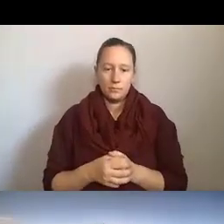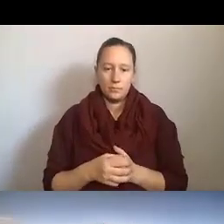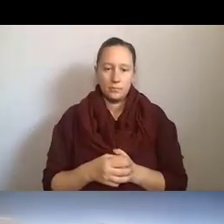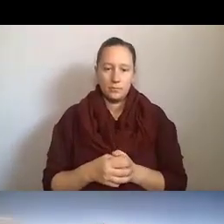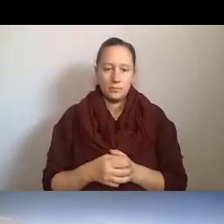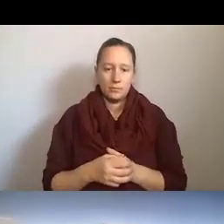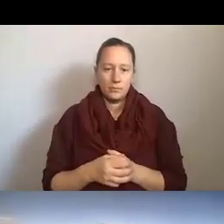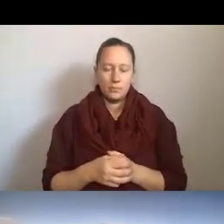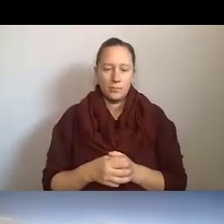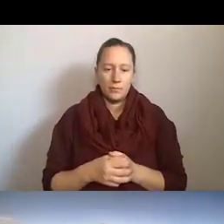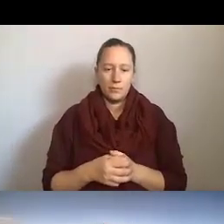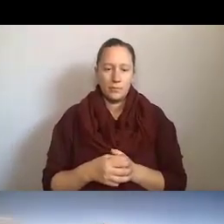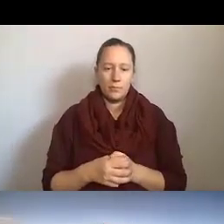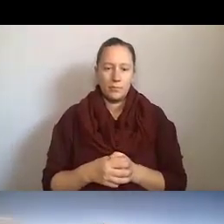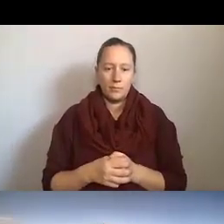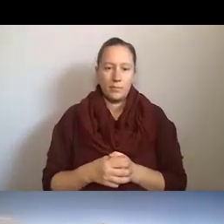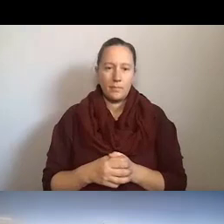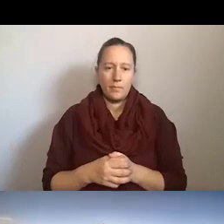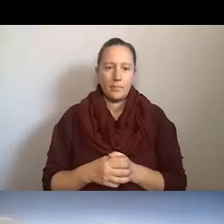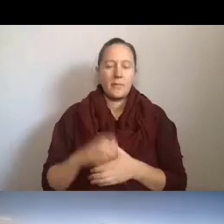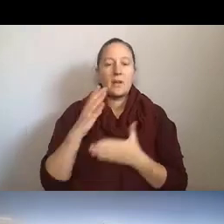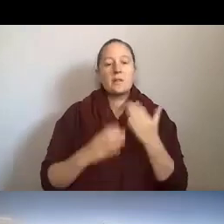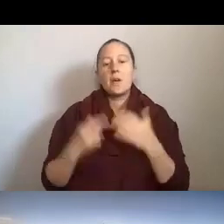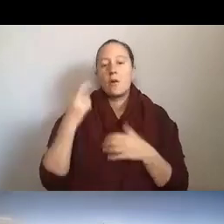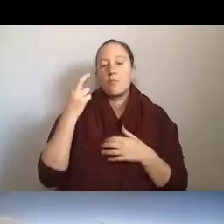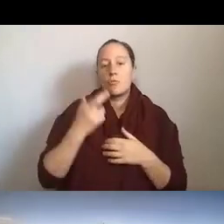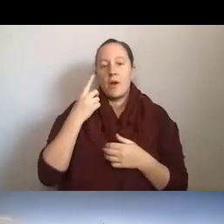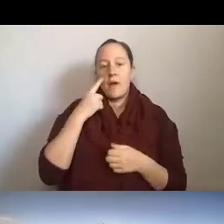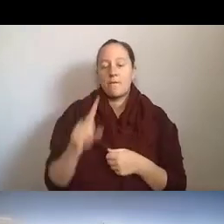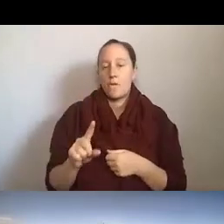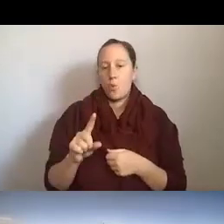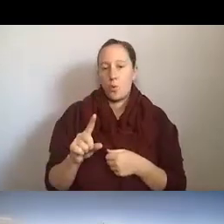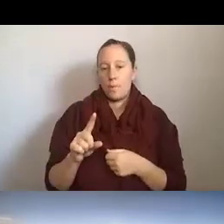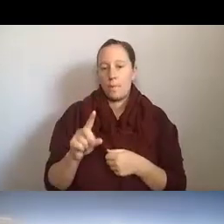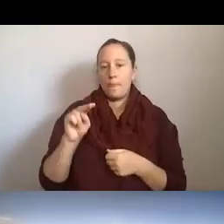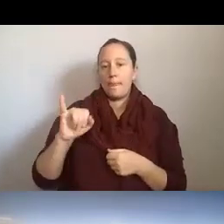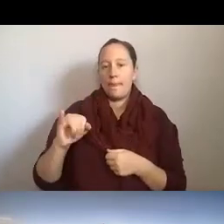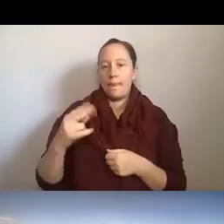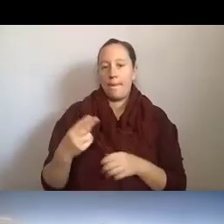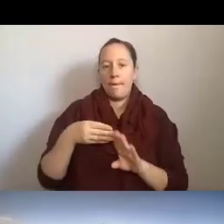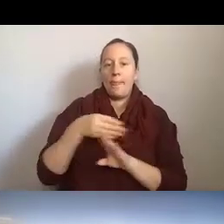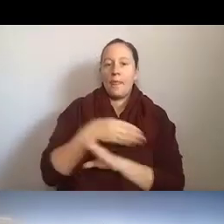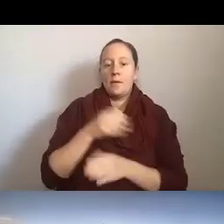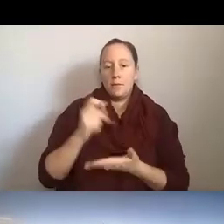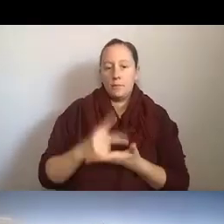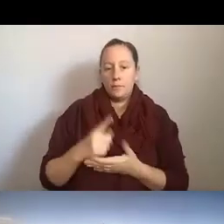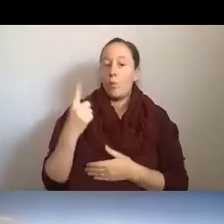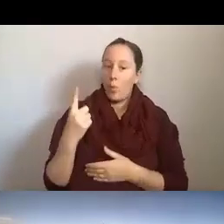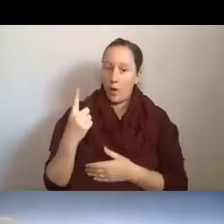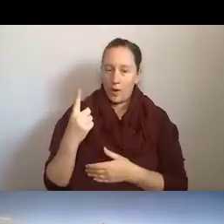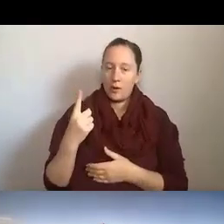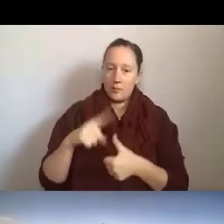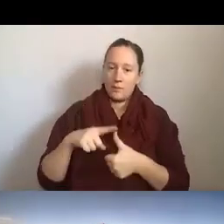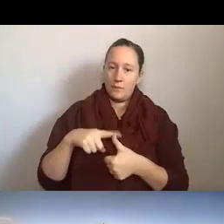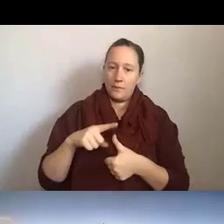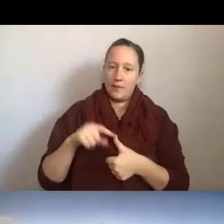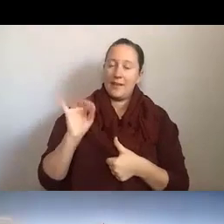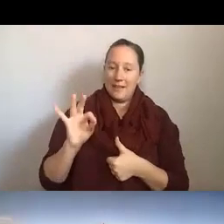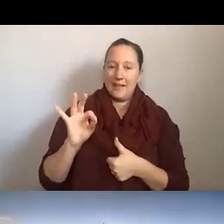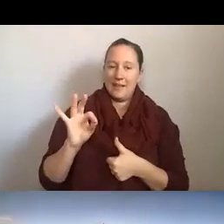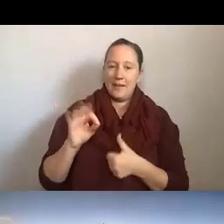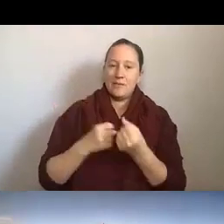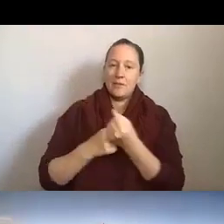So the fellowships do have to submit an annual RPPR, and that is submitted through the ERA